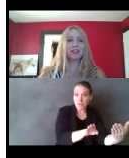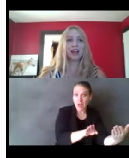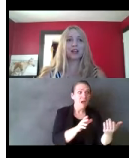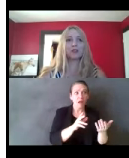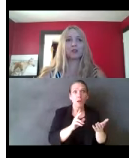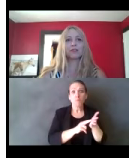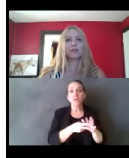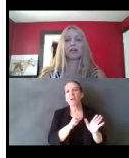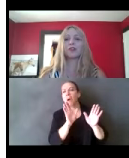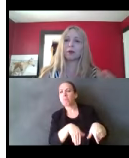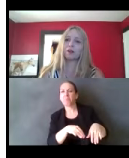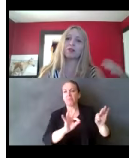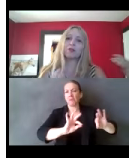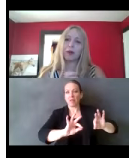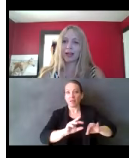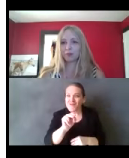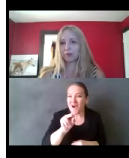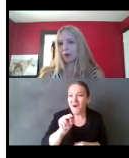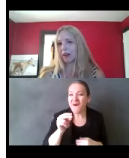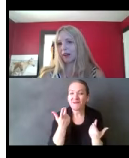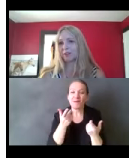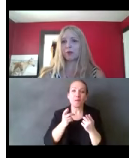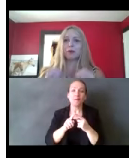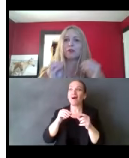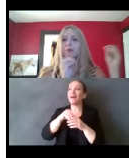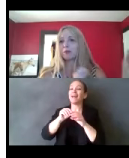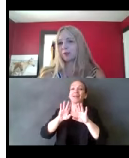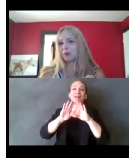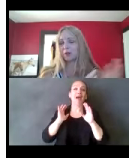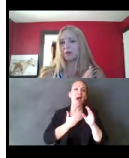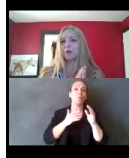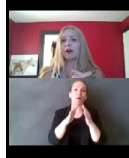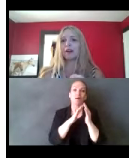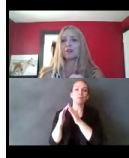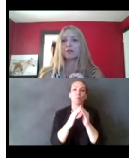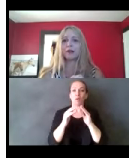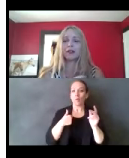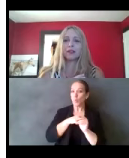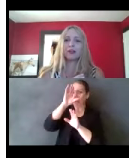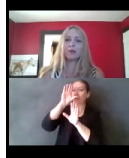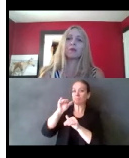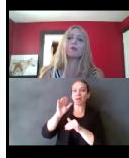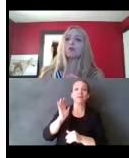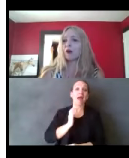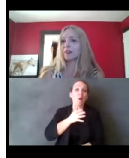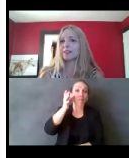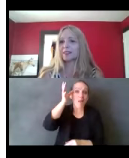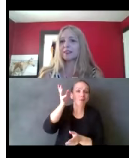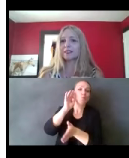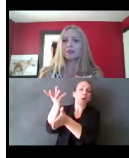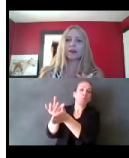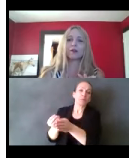as a society, we sort of expect our parents will pass before us, or older people will go before us, or, you know, maybe people with